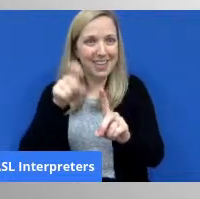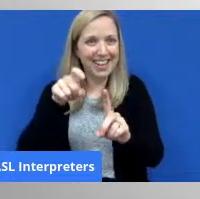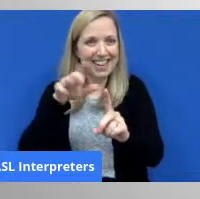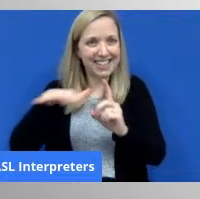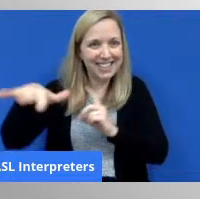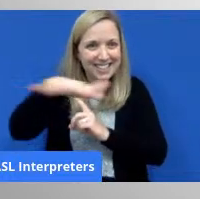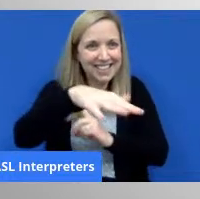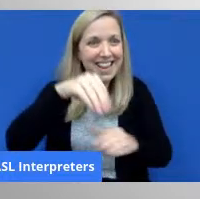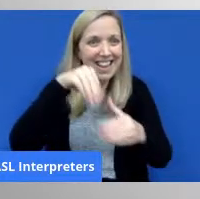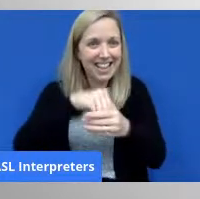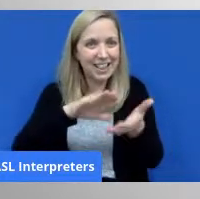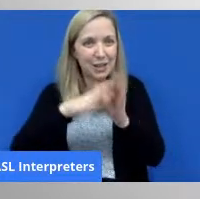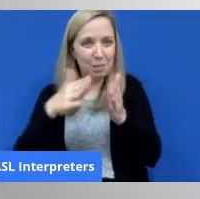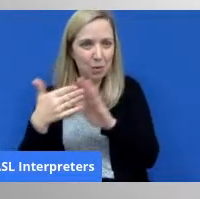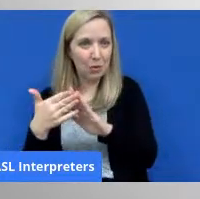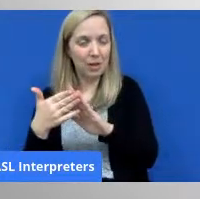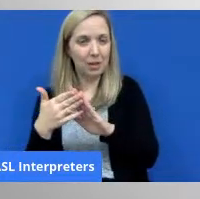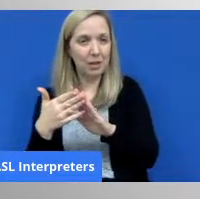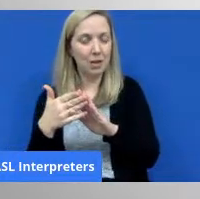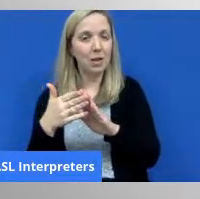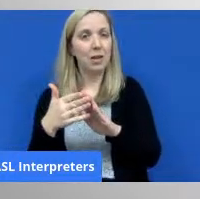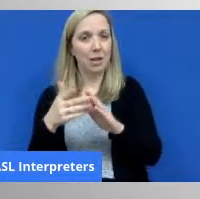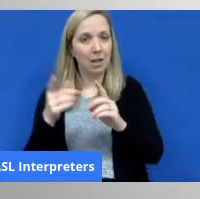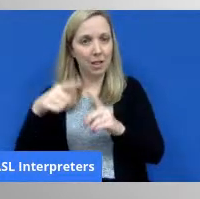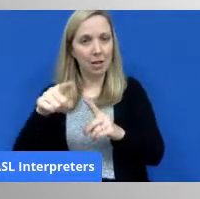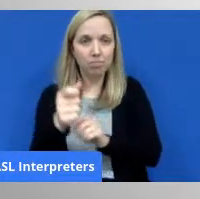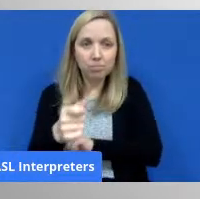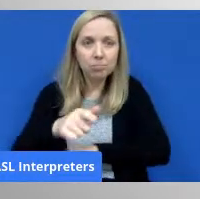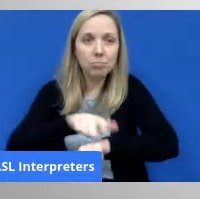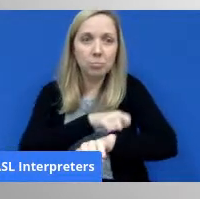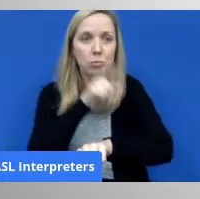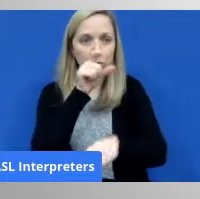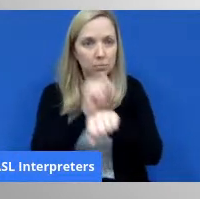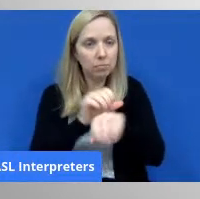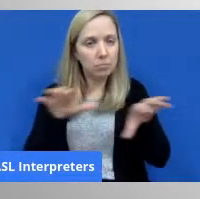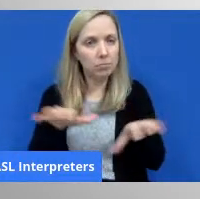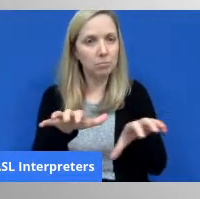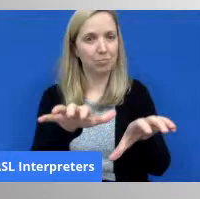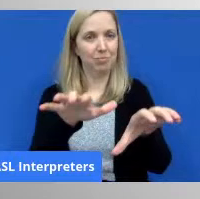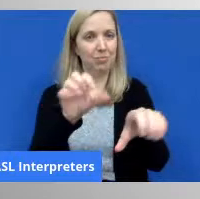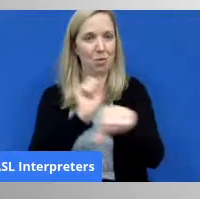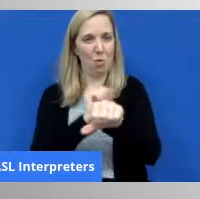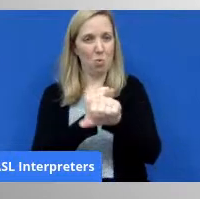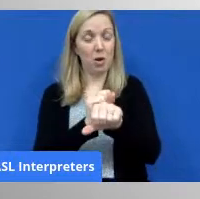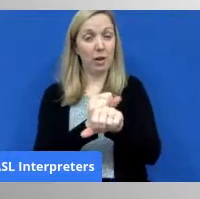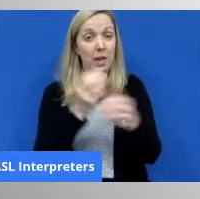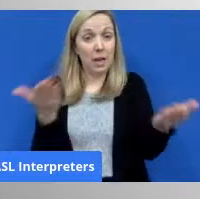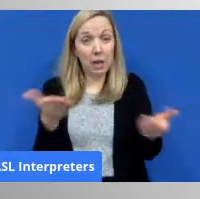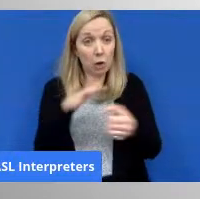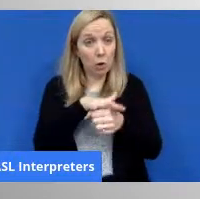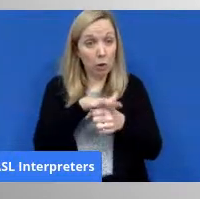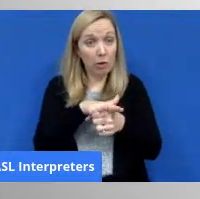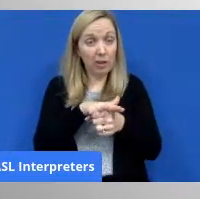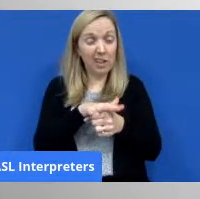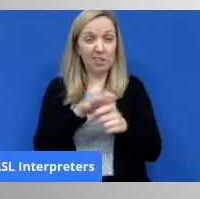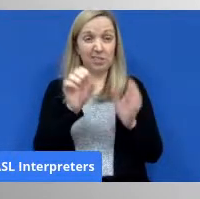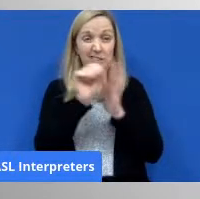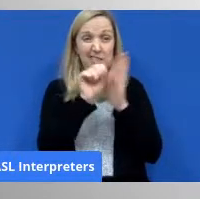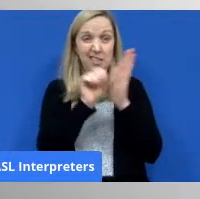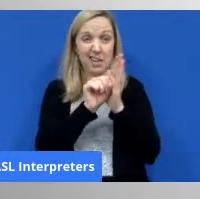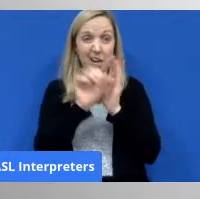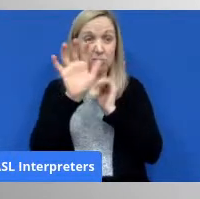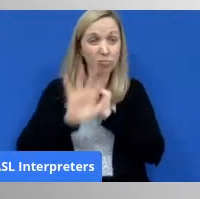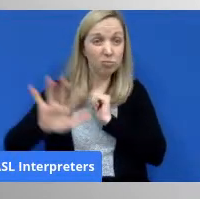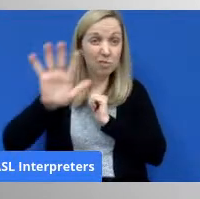hands-on projects through their coursework at UGA. And they do this not just in our local community, but all over the state, and actually in some